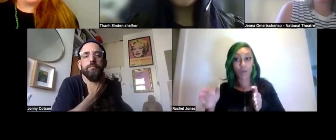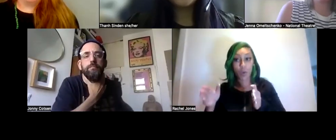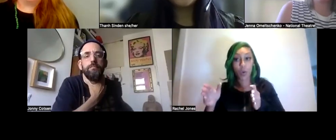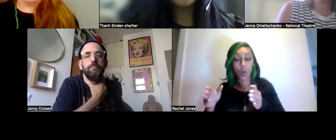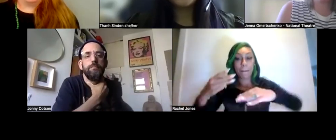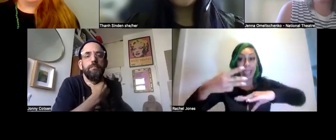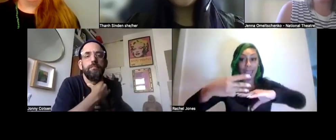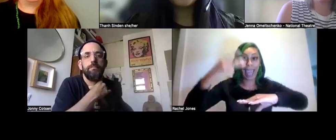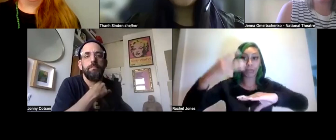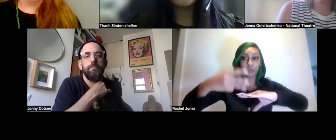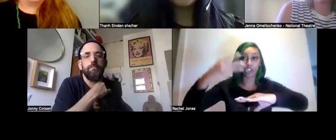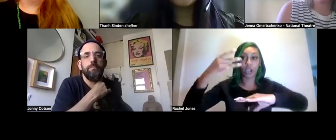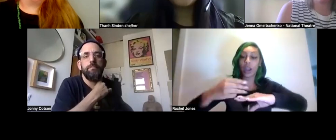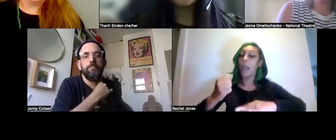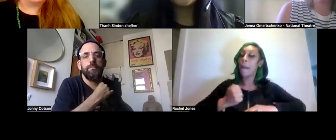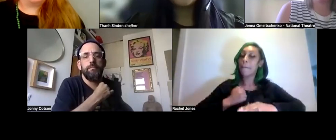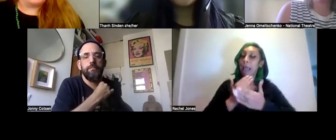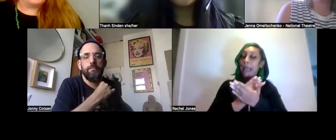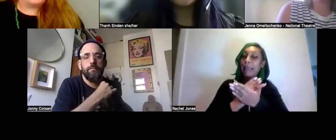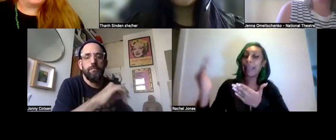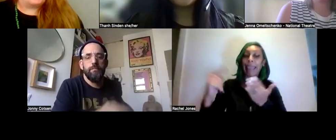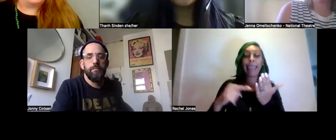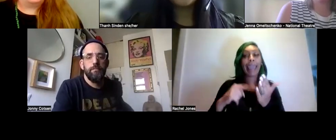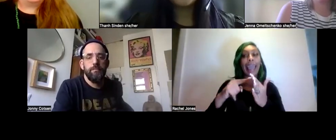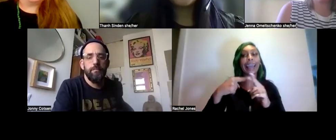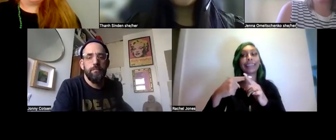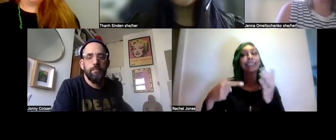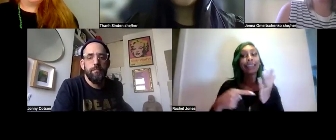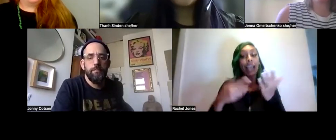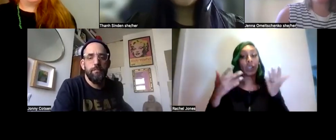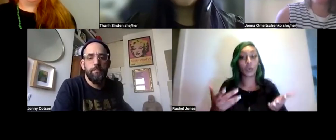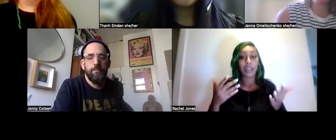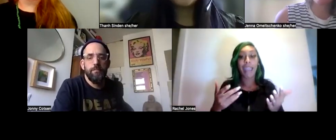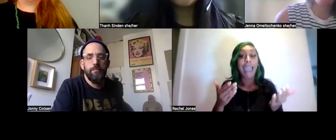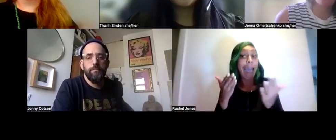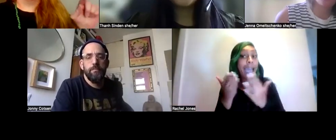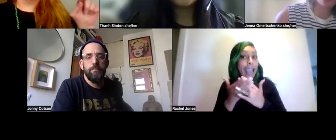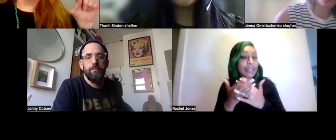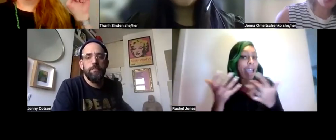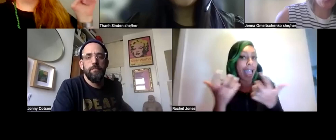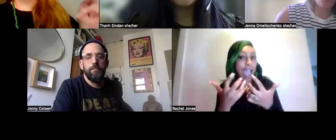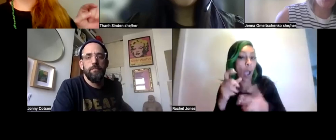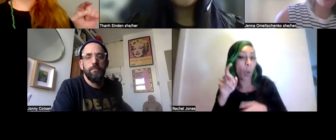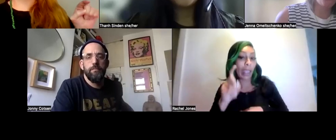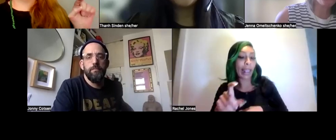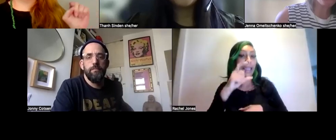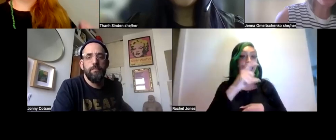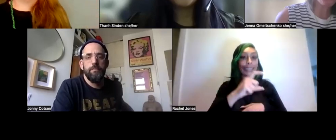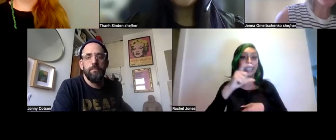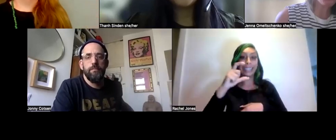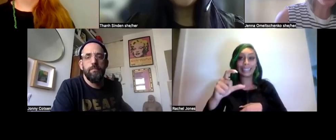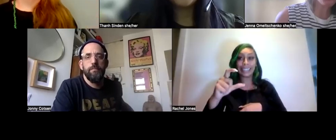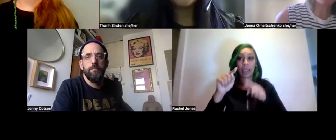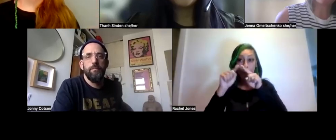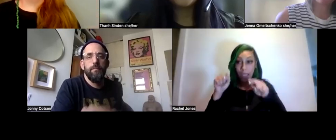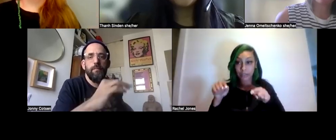Captioning, we have my clear text providing live captioning today. To access this, please just click the CC closed caption